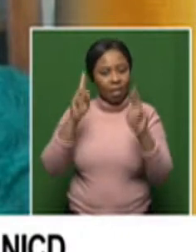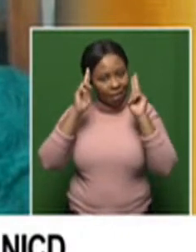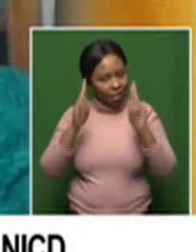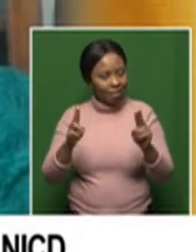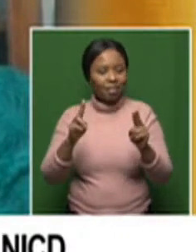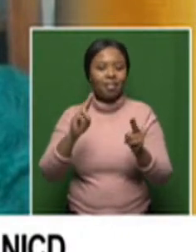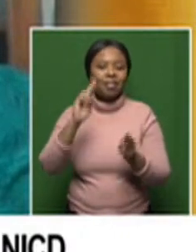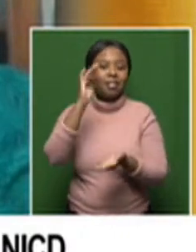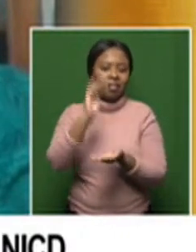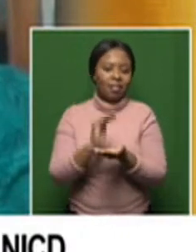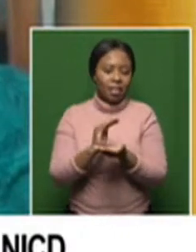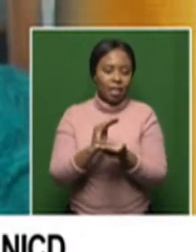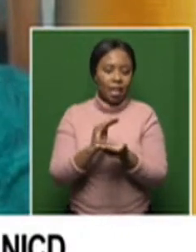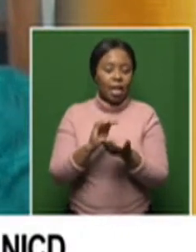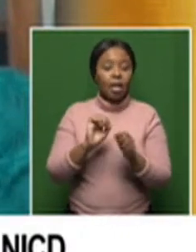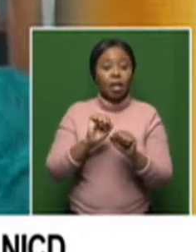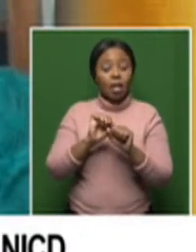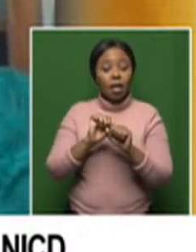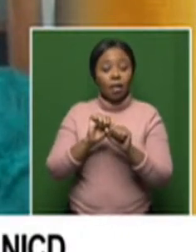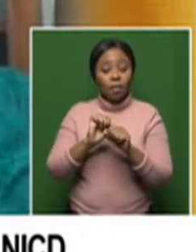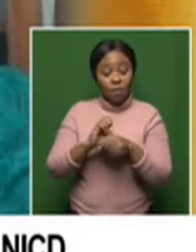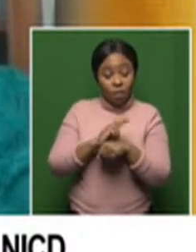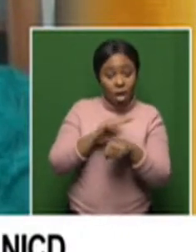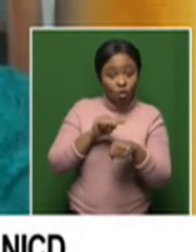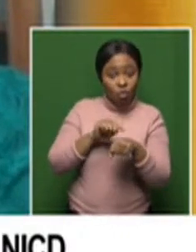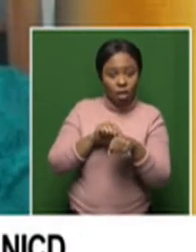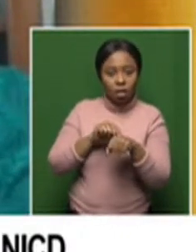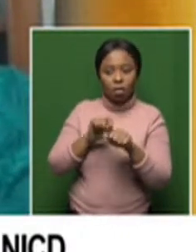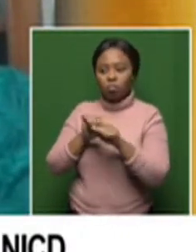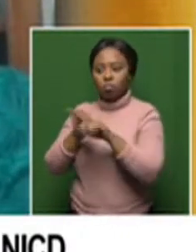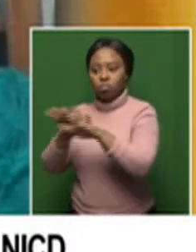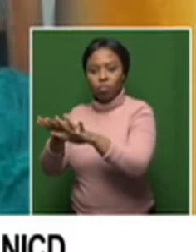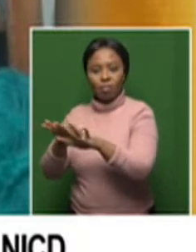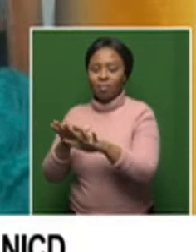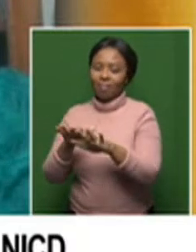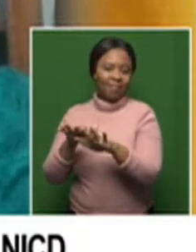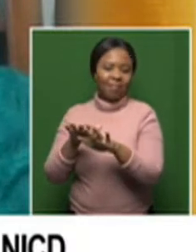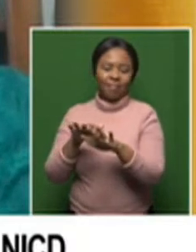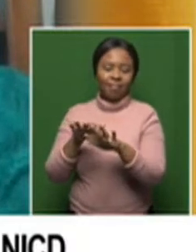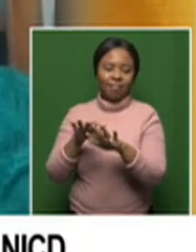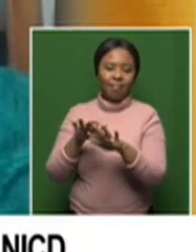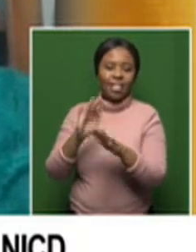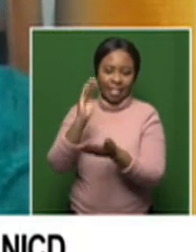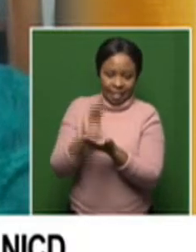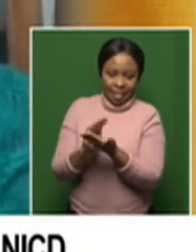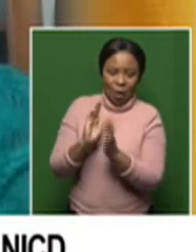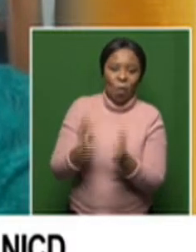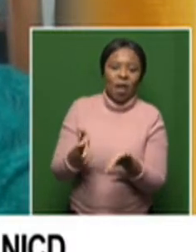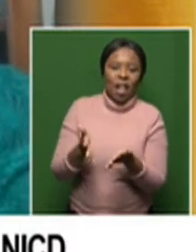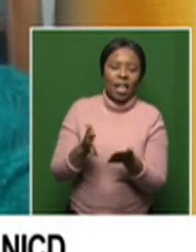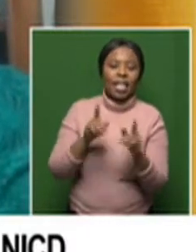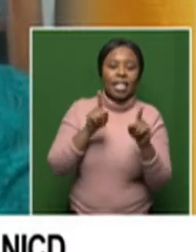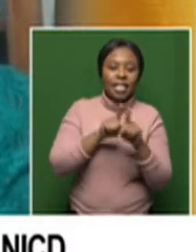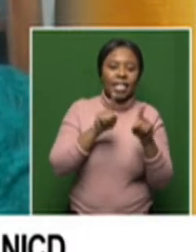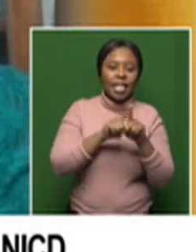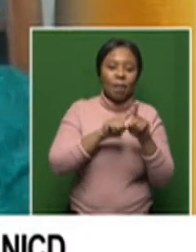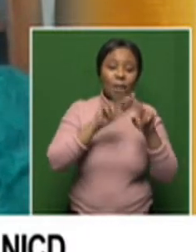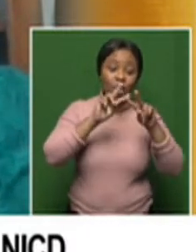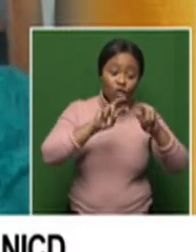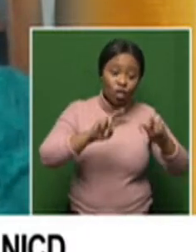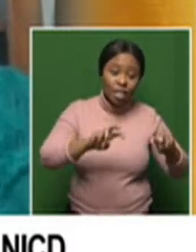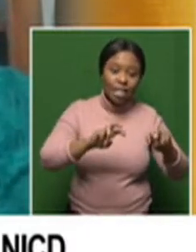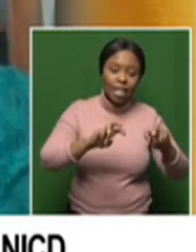the virus to your loved ones and that you are close to. And I hope this study, as is explained later,